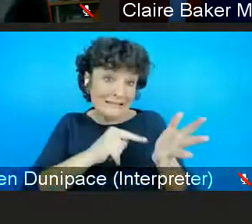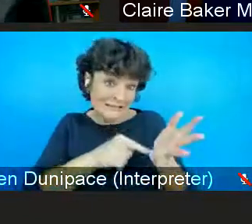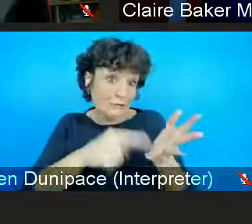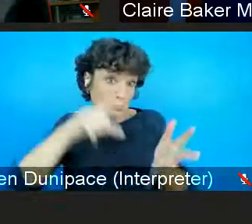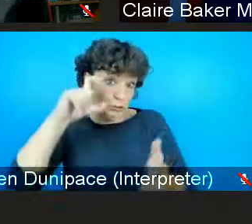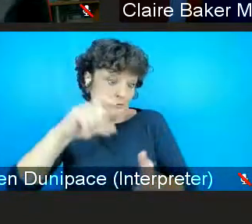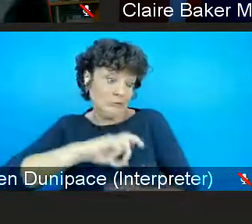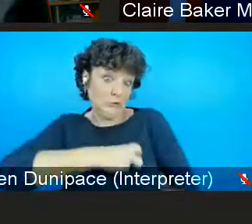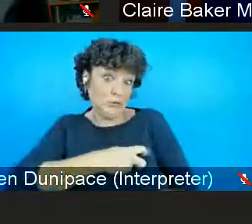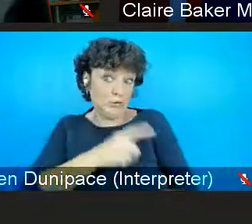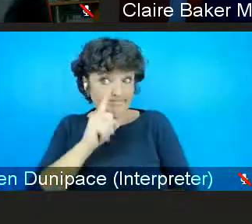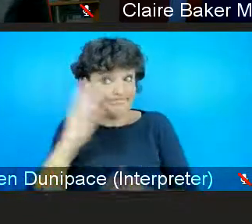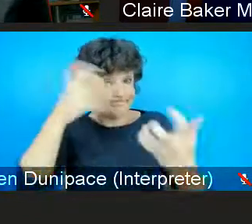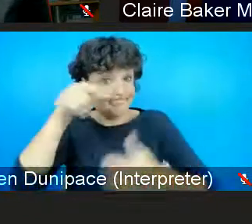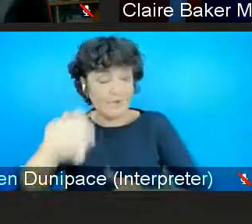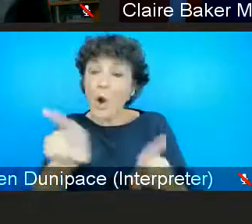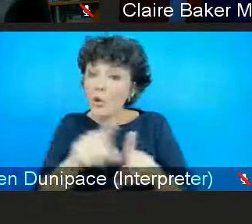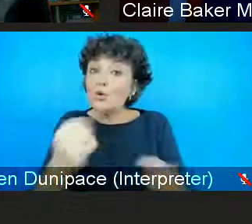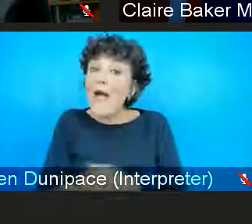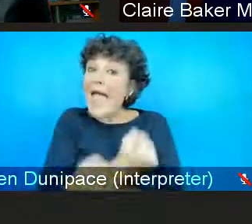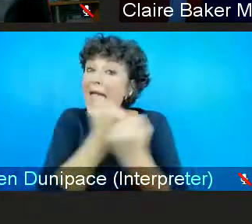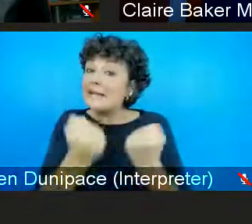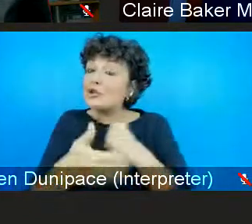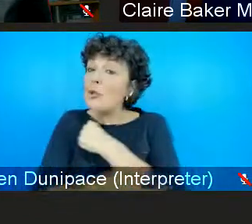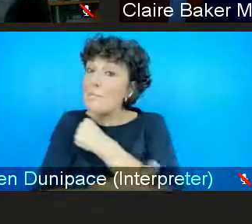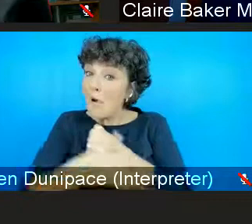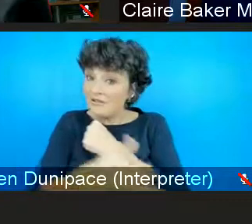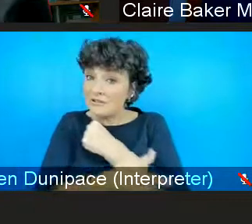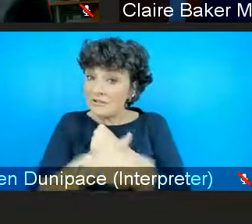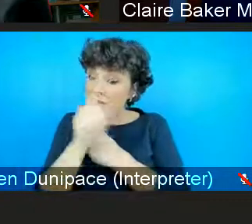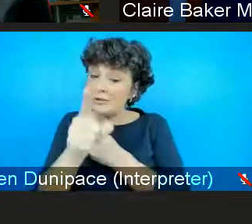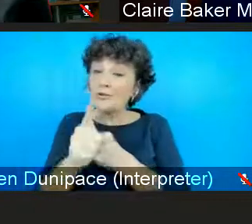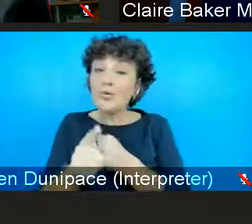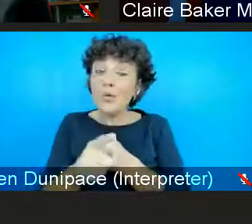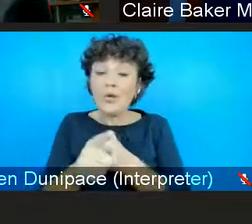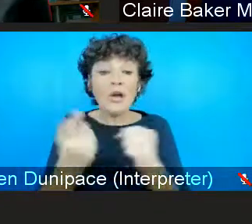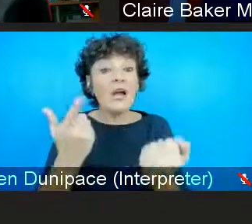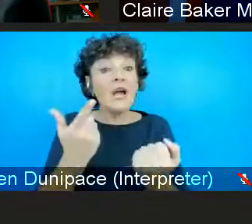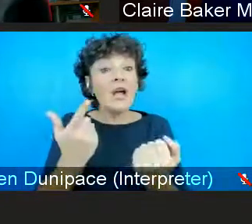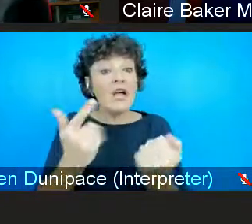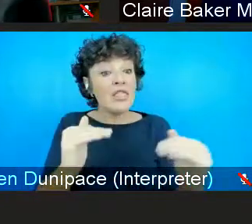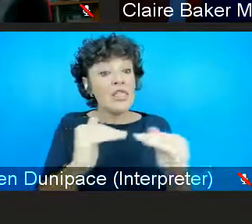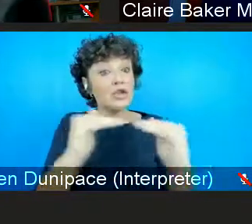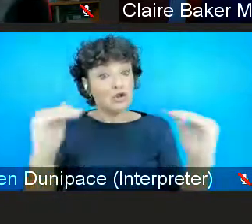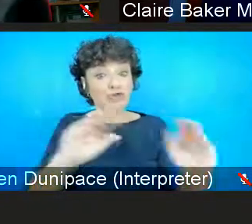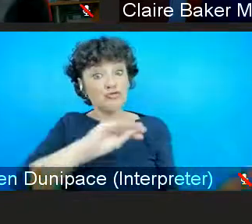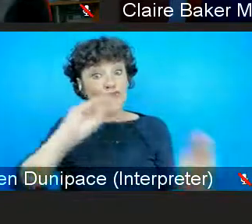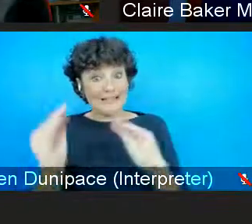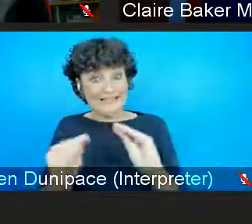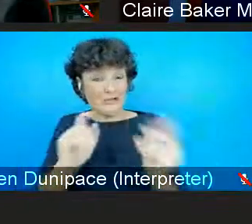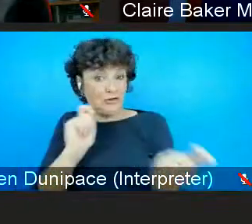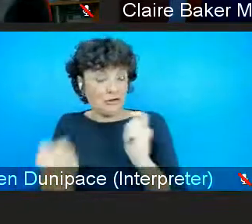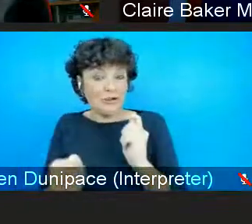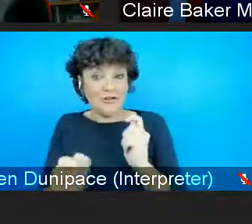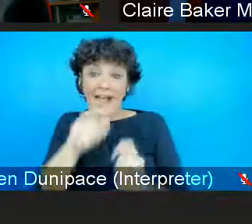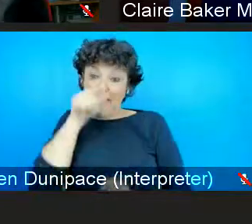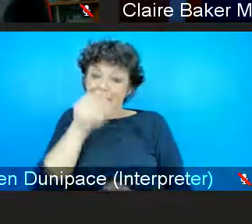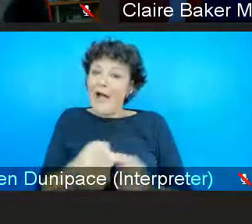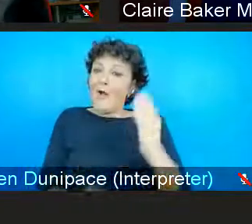concerned about, and energy poverty. And the Just Transition is an opportunity to deal with existing